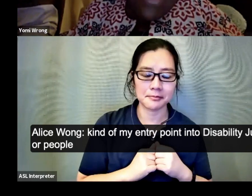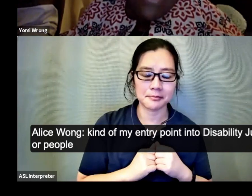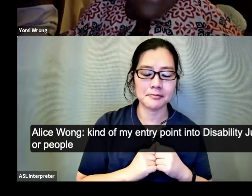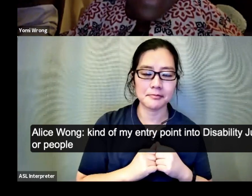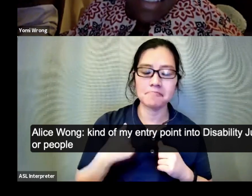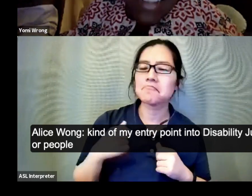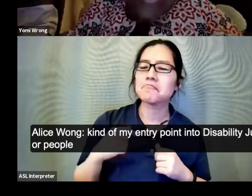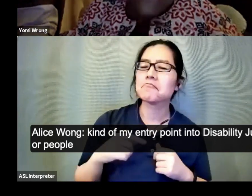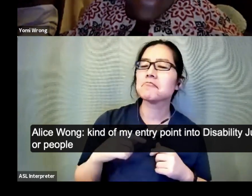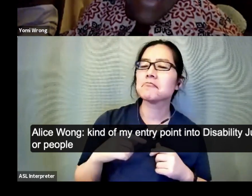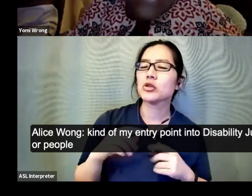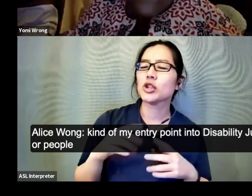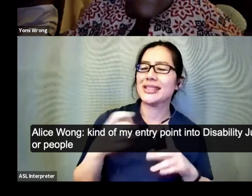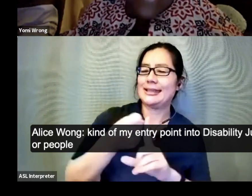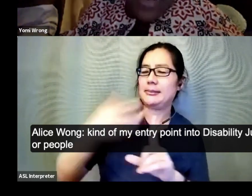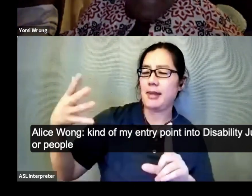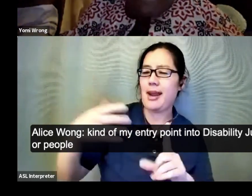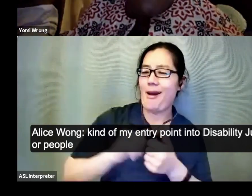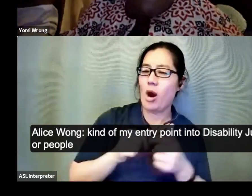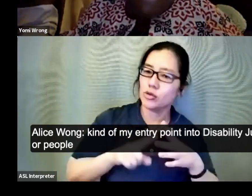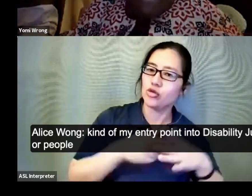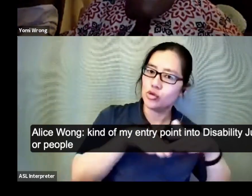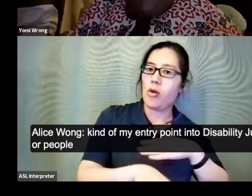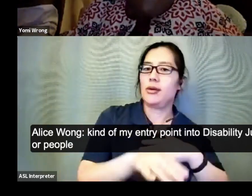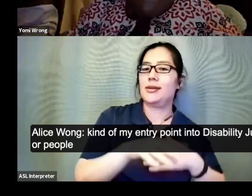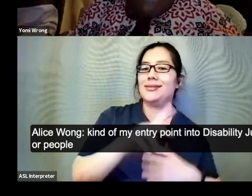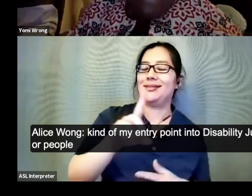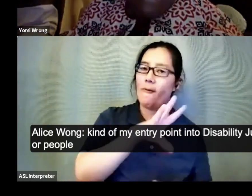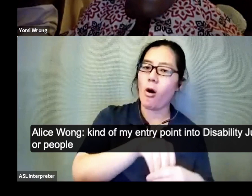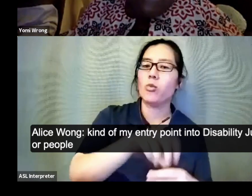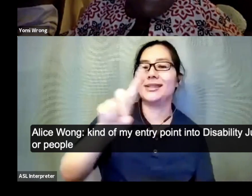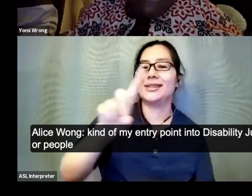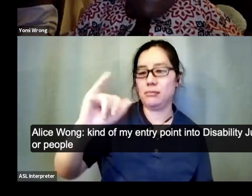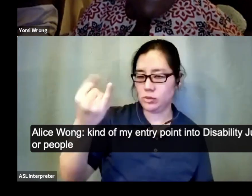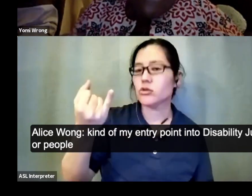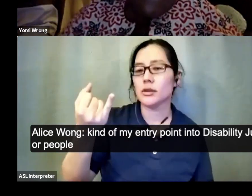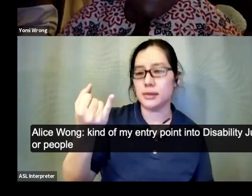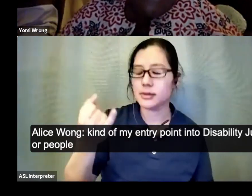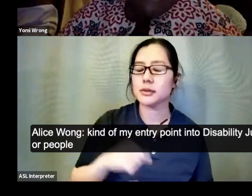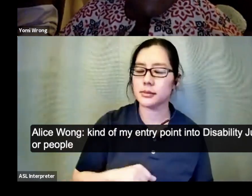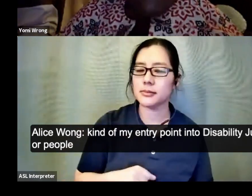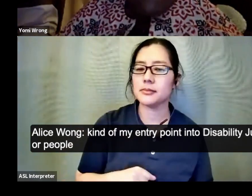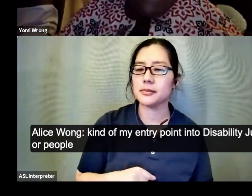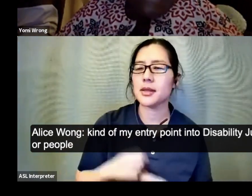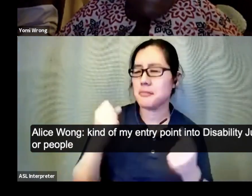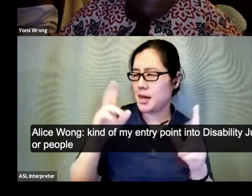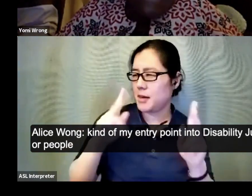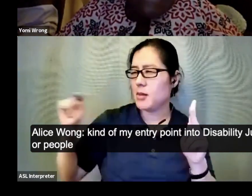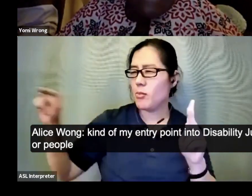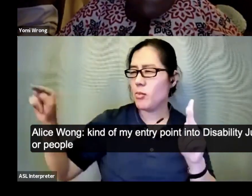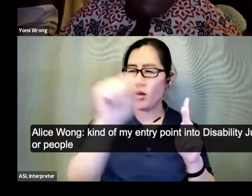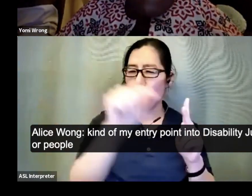entry point into disability justice, because I think I've been identified by other groups or